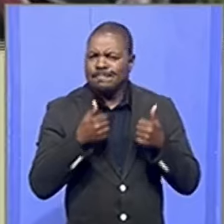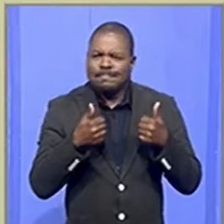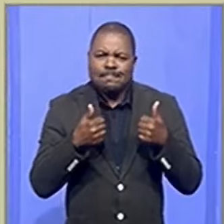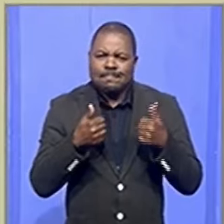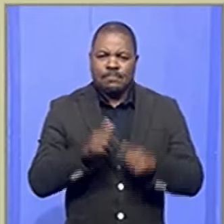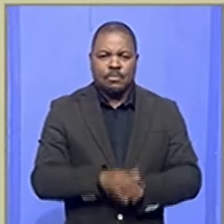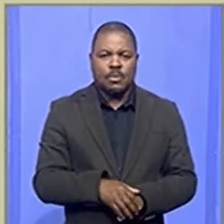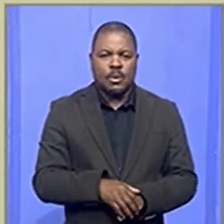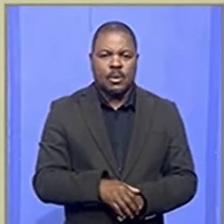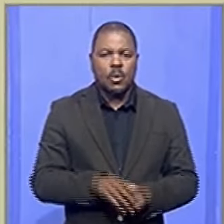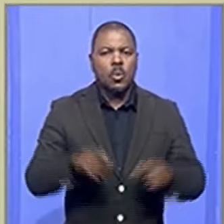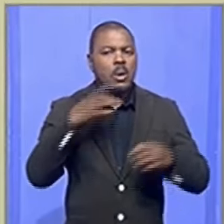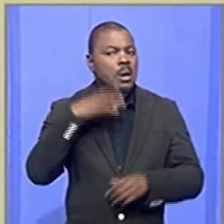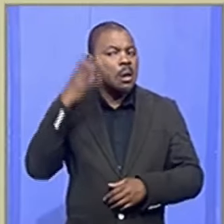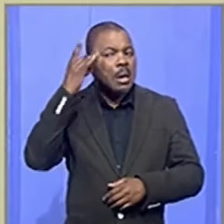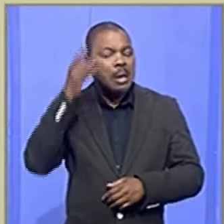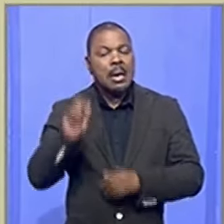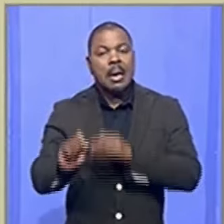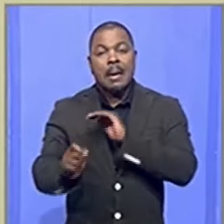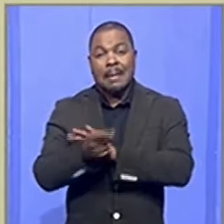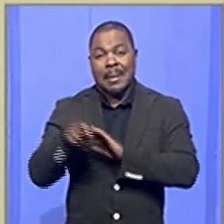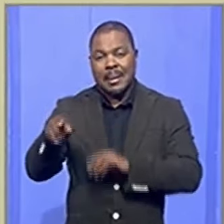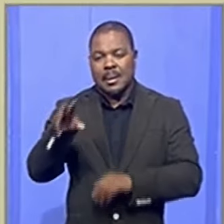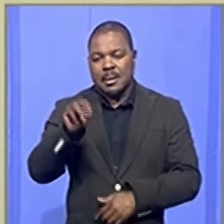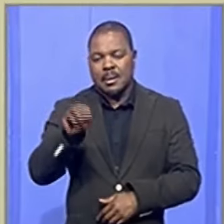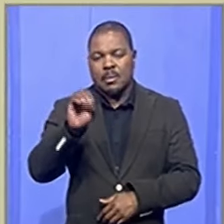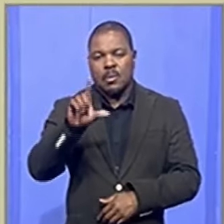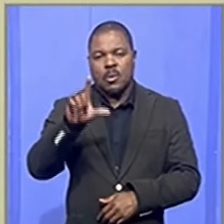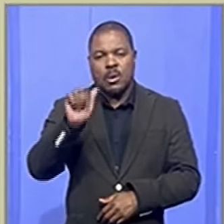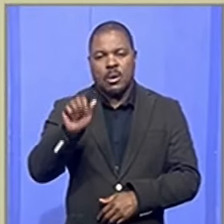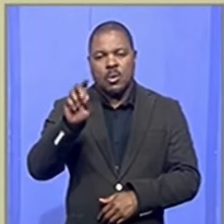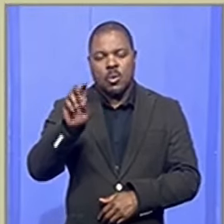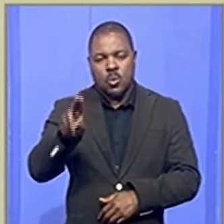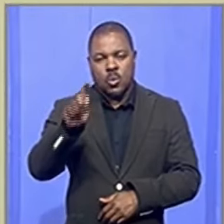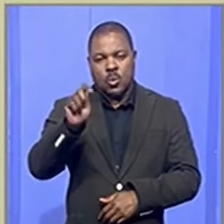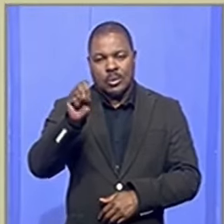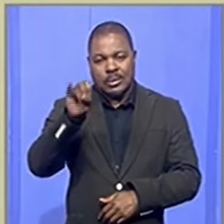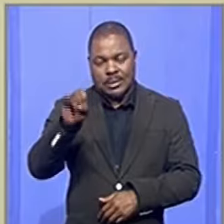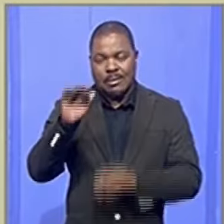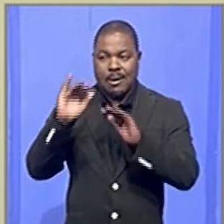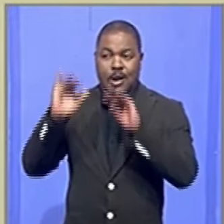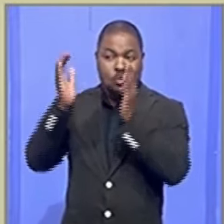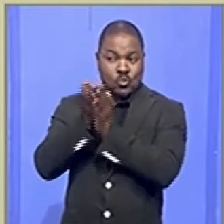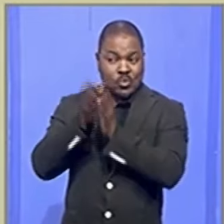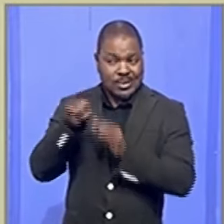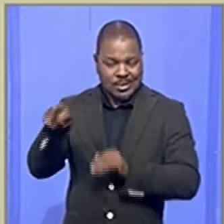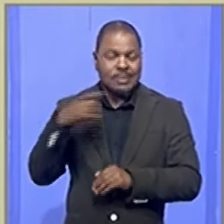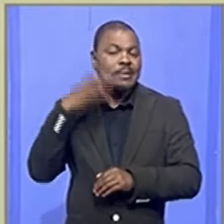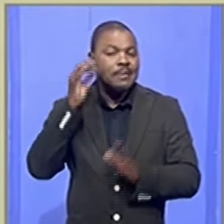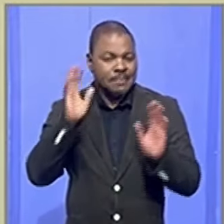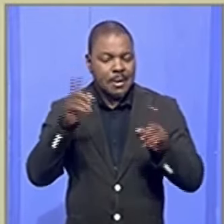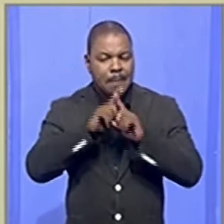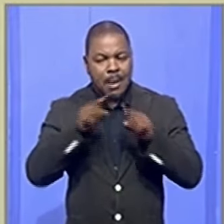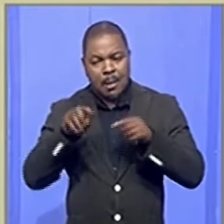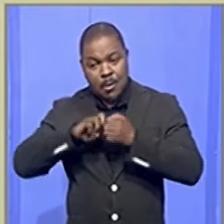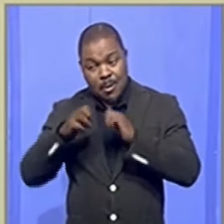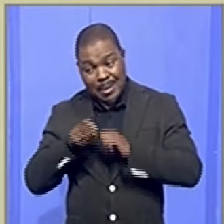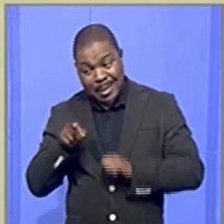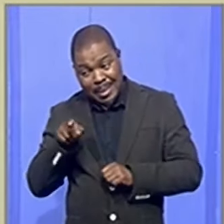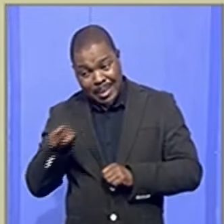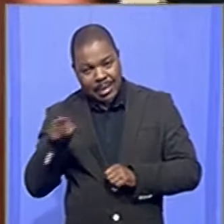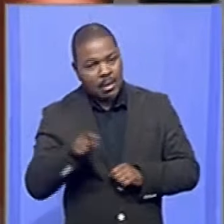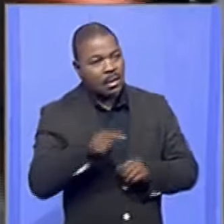We heard about the incident that happened at Mlauti Secondary. The problem is they did not even notify the department about the learner